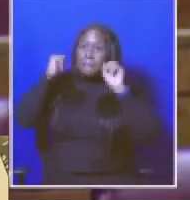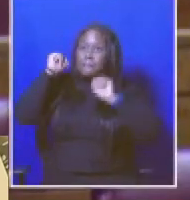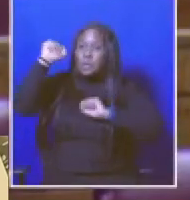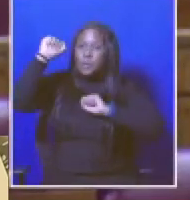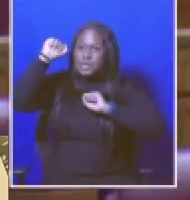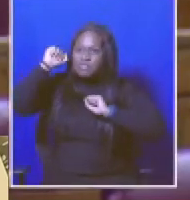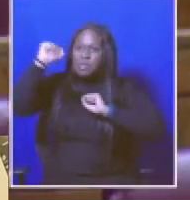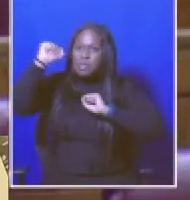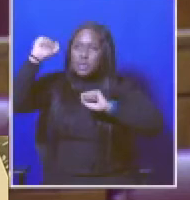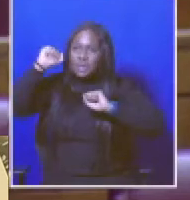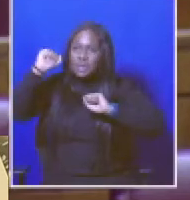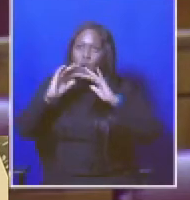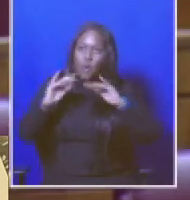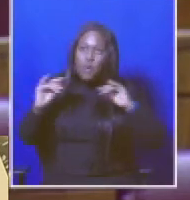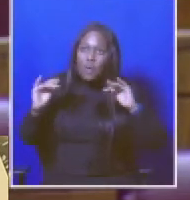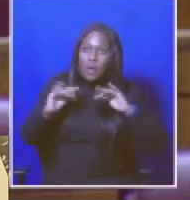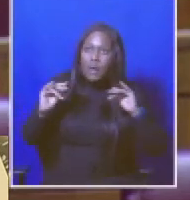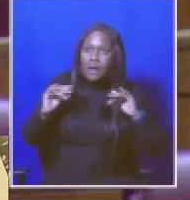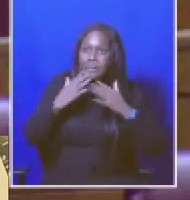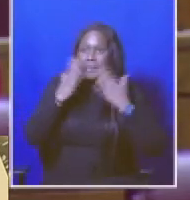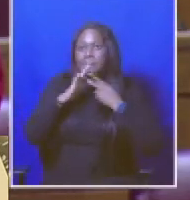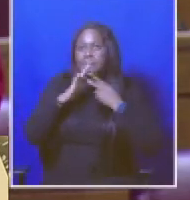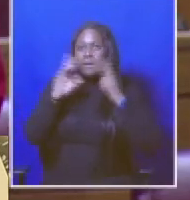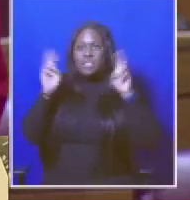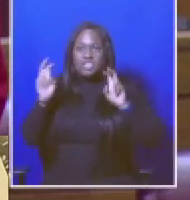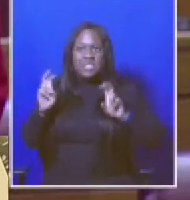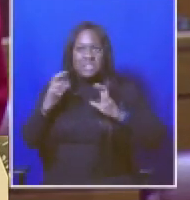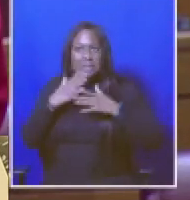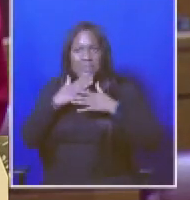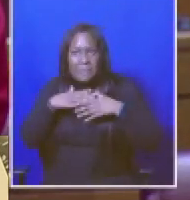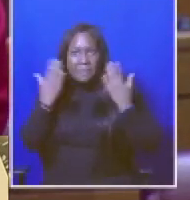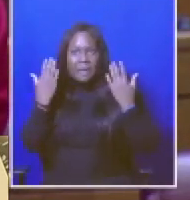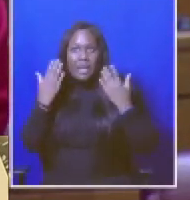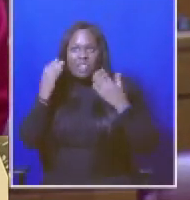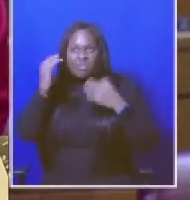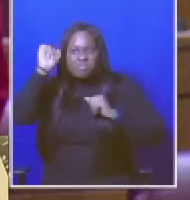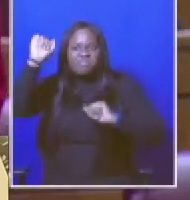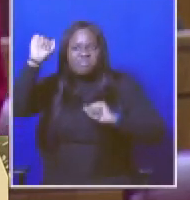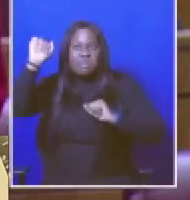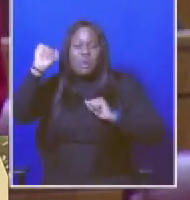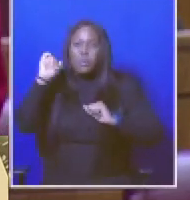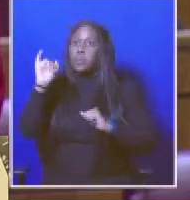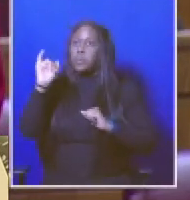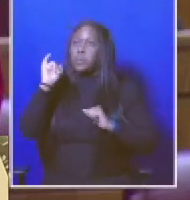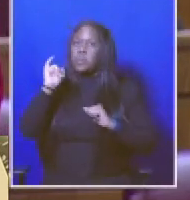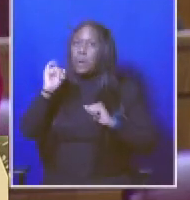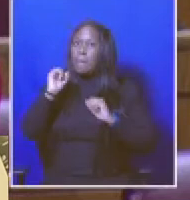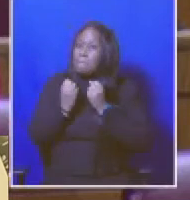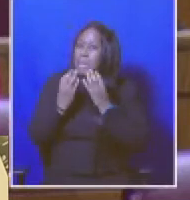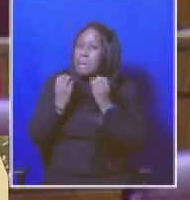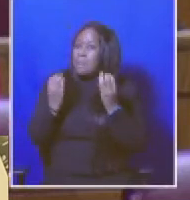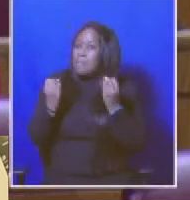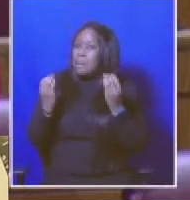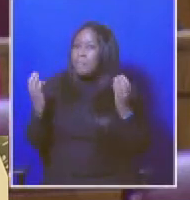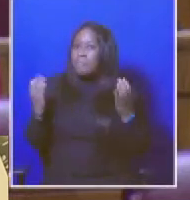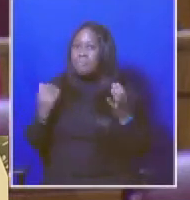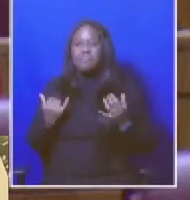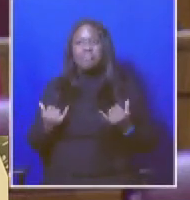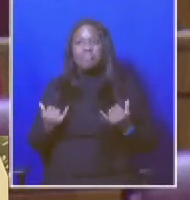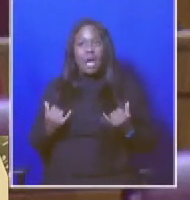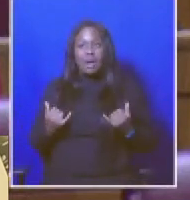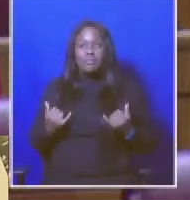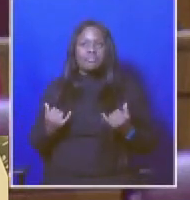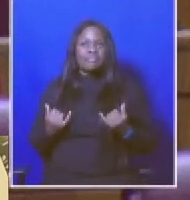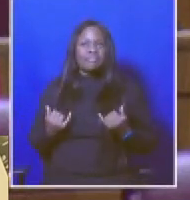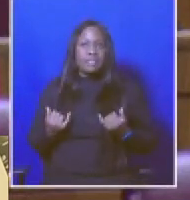a reflection of the discontent amongst our people. As there currently exists an